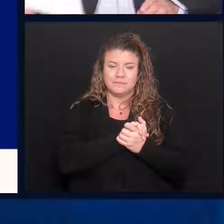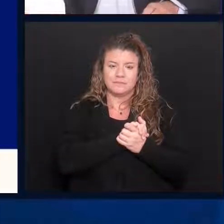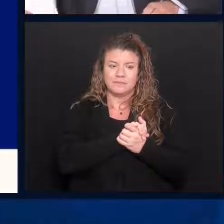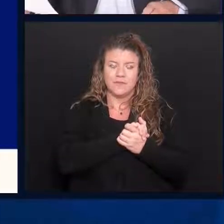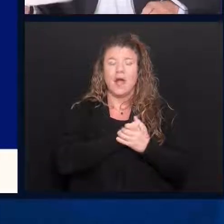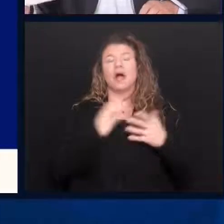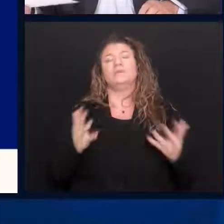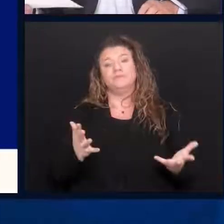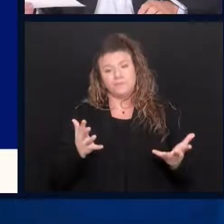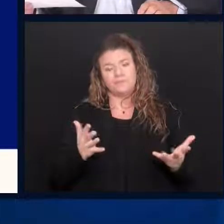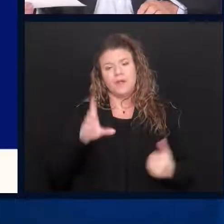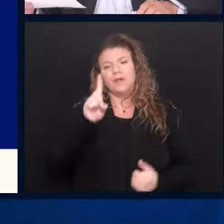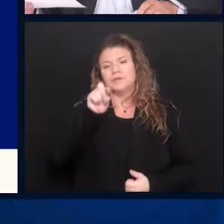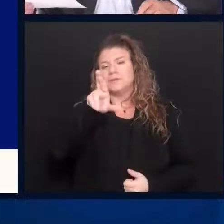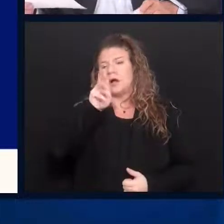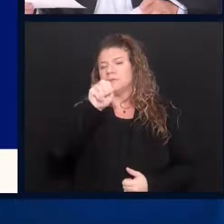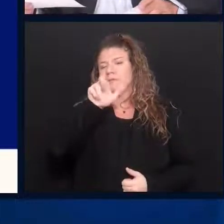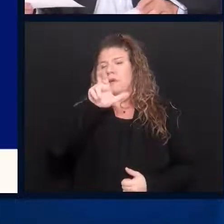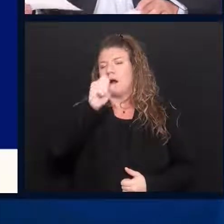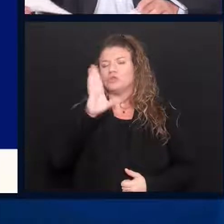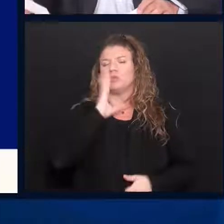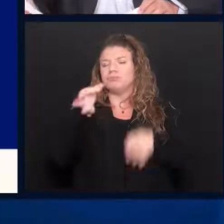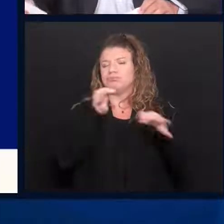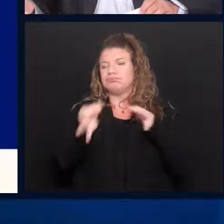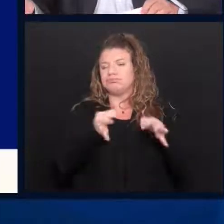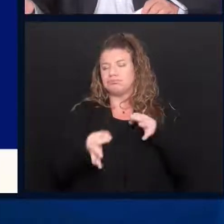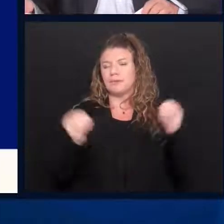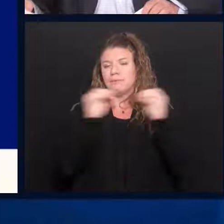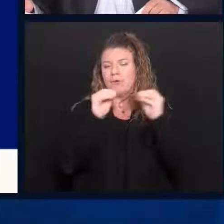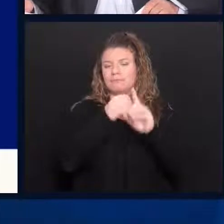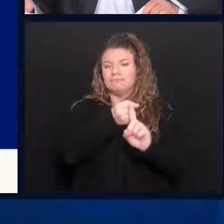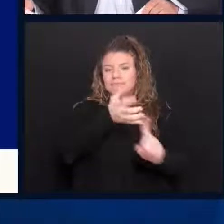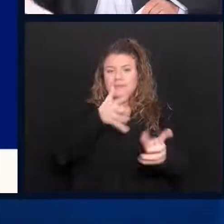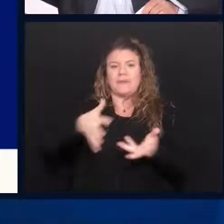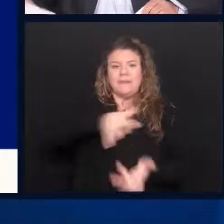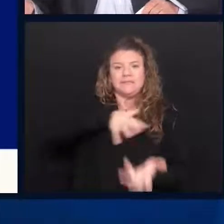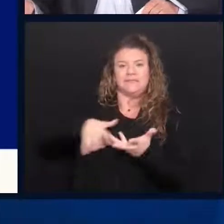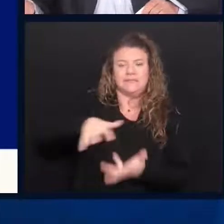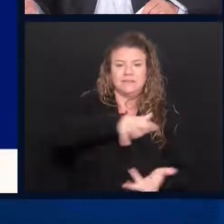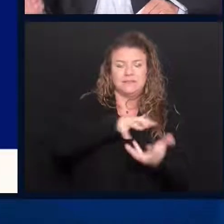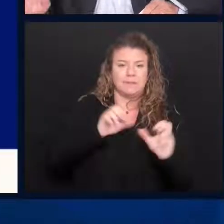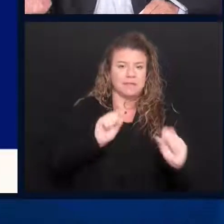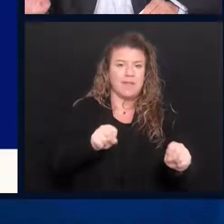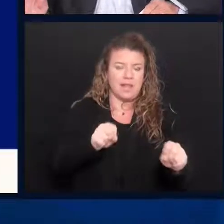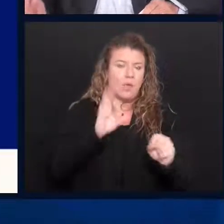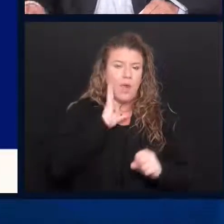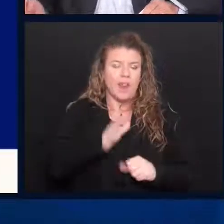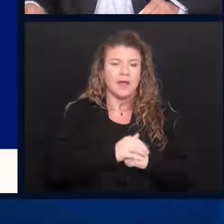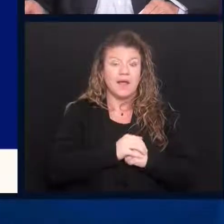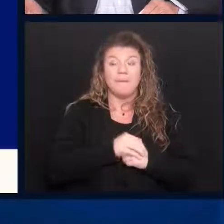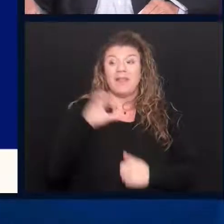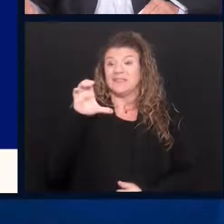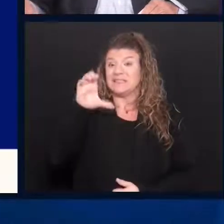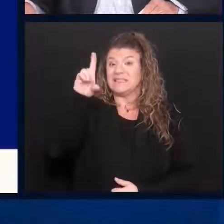Well, Dr. Marshall will go through the mixing of the brands, and everything with you. The CDC, I'm